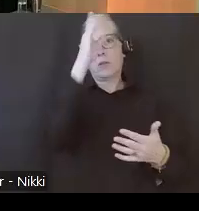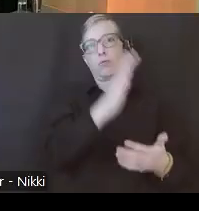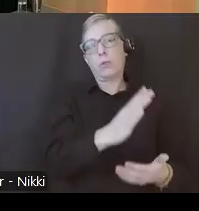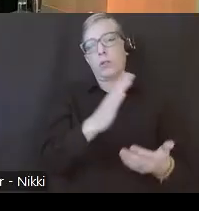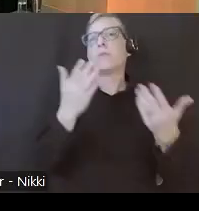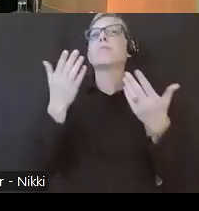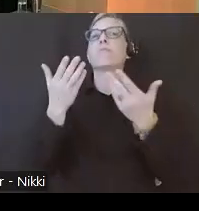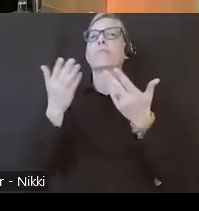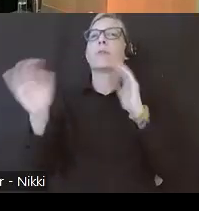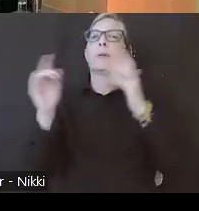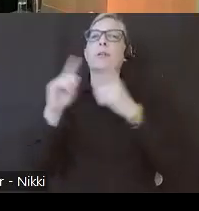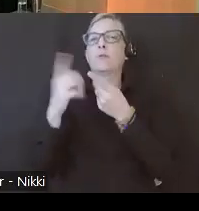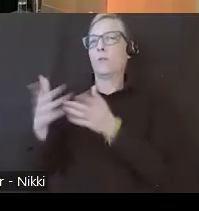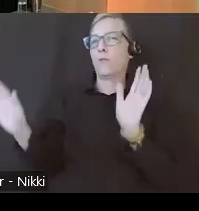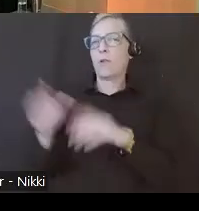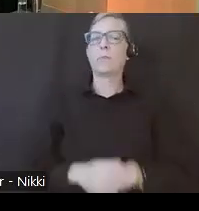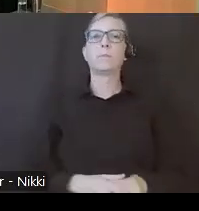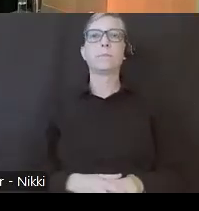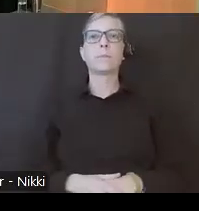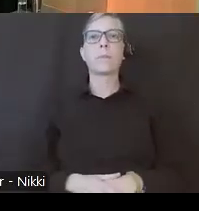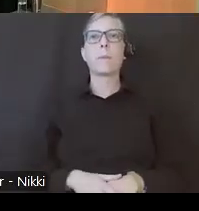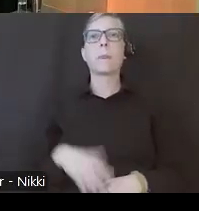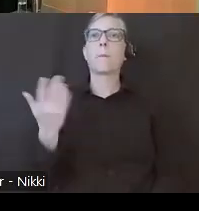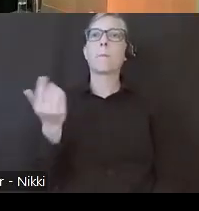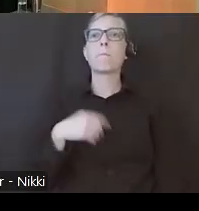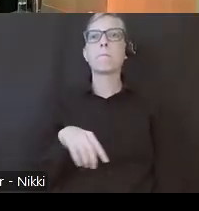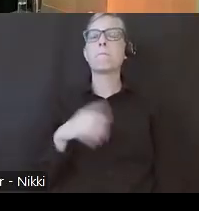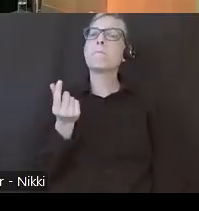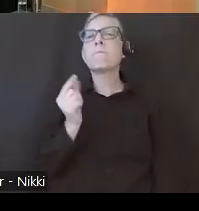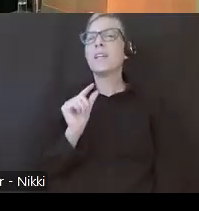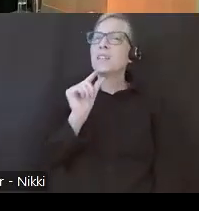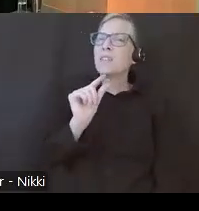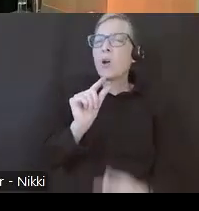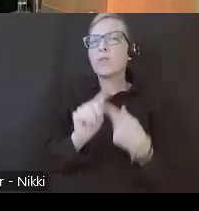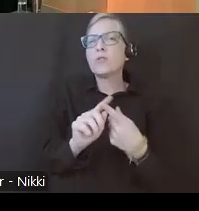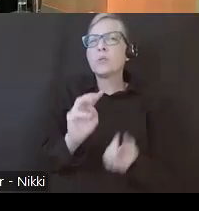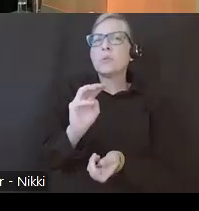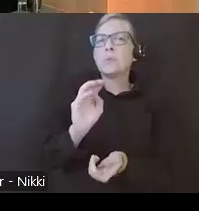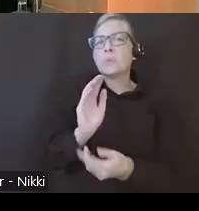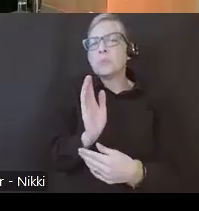trend level finding. It was a relatively small to medium effect there.